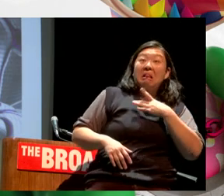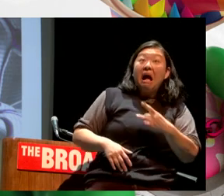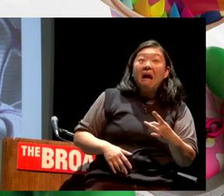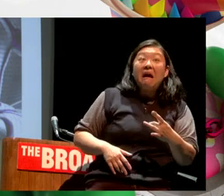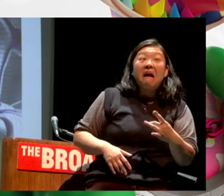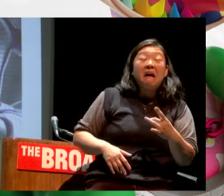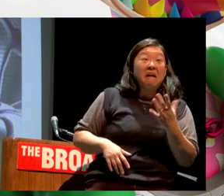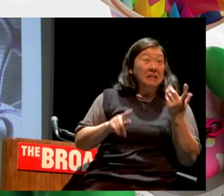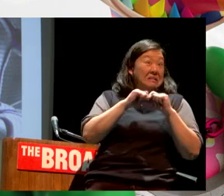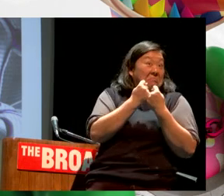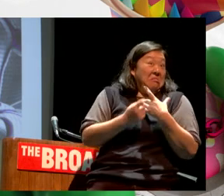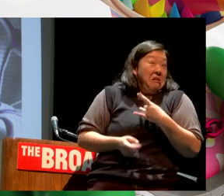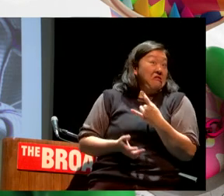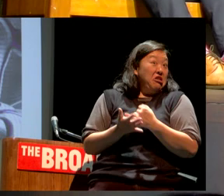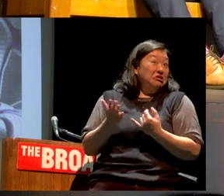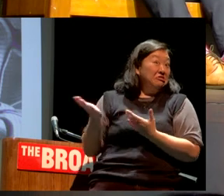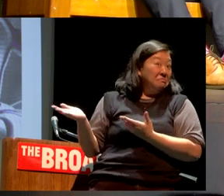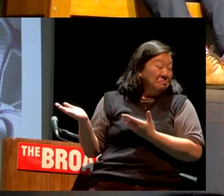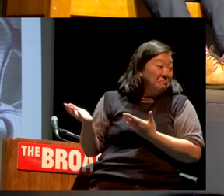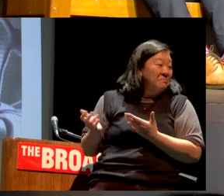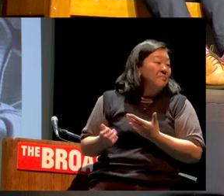I don't know.